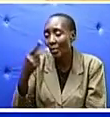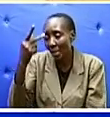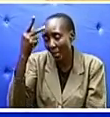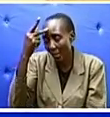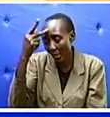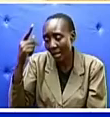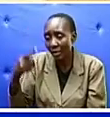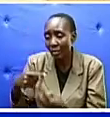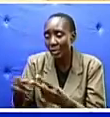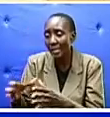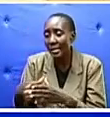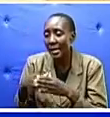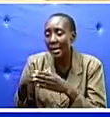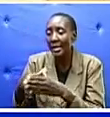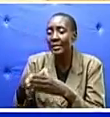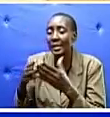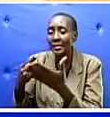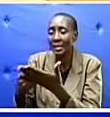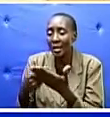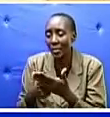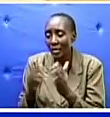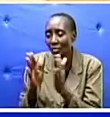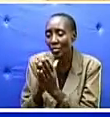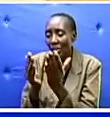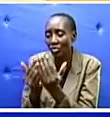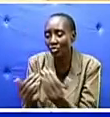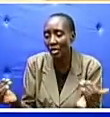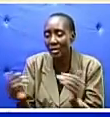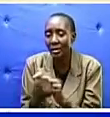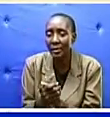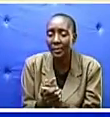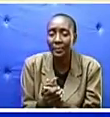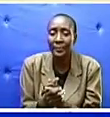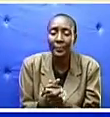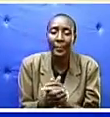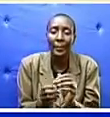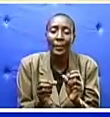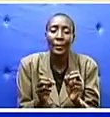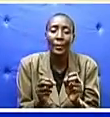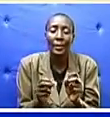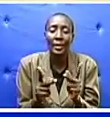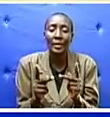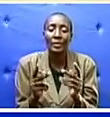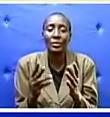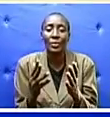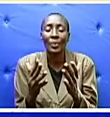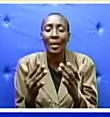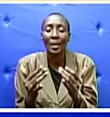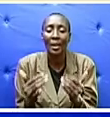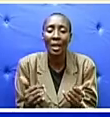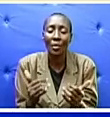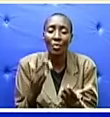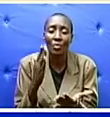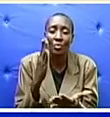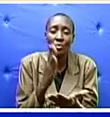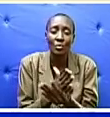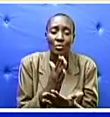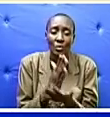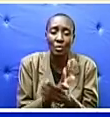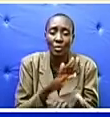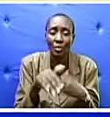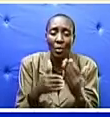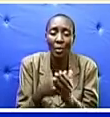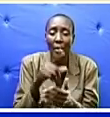sex conversation. Yeah, with charity children. Begins at home. Yeah. Yeah. Okay, so then it means that we all really have to be responsible. For